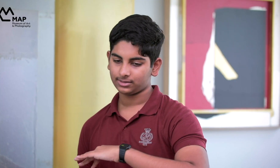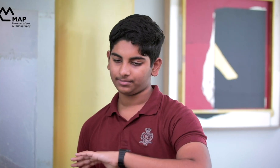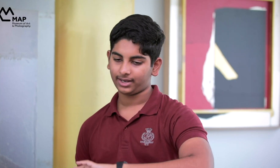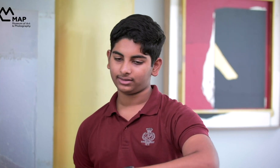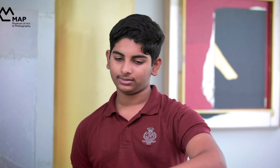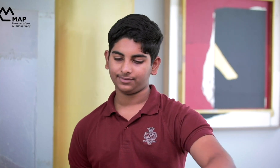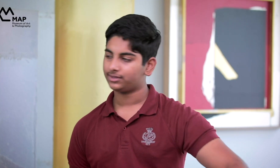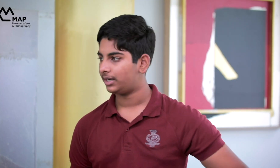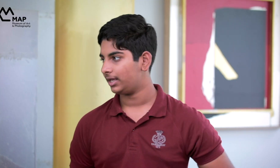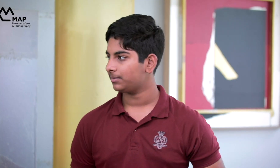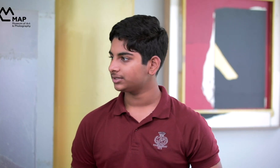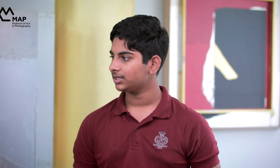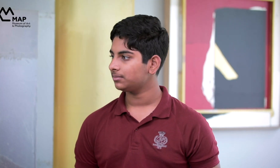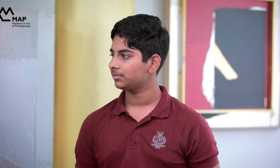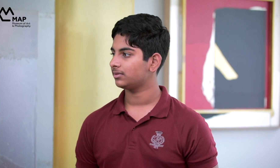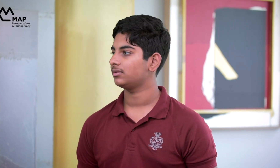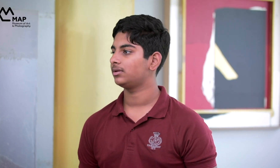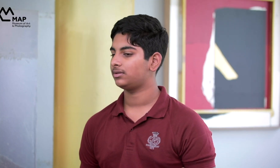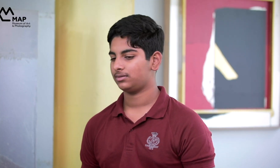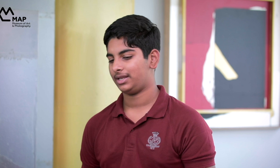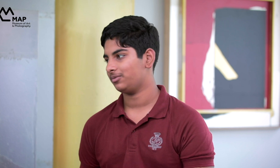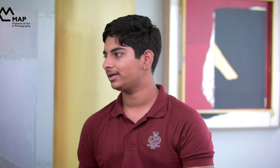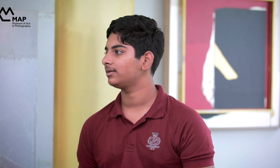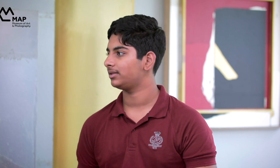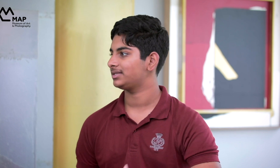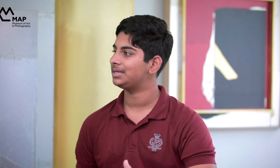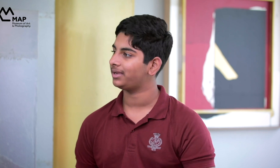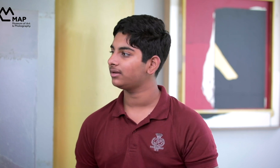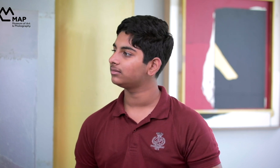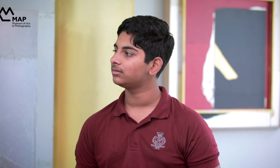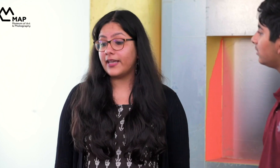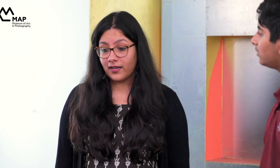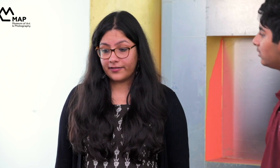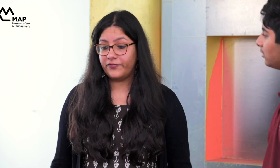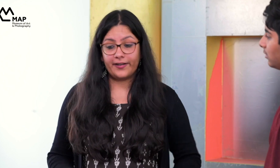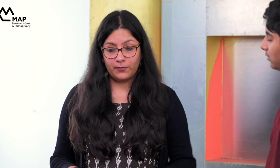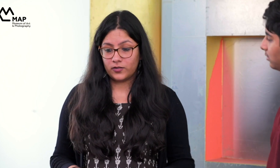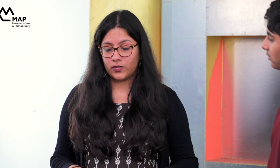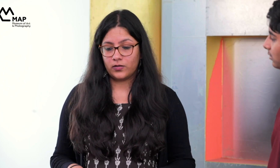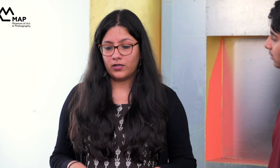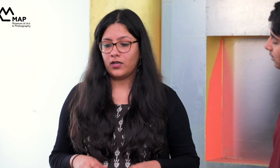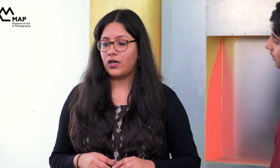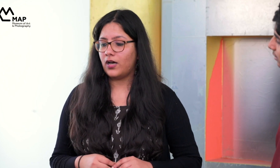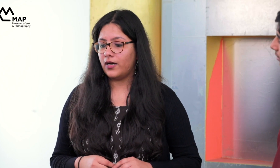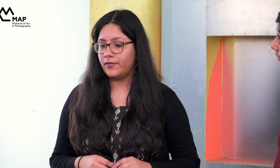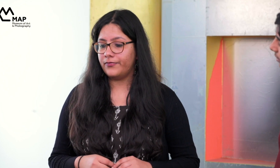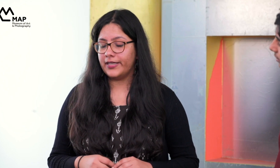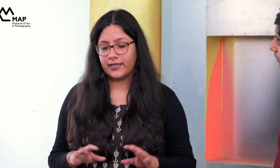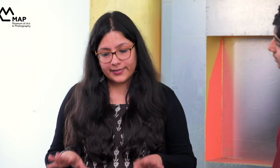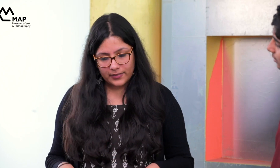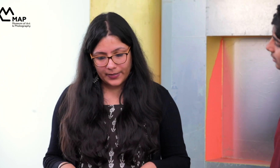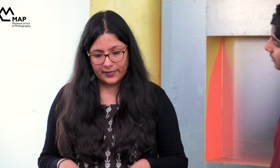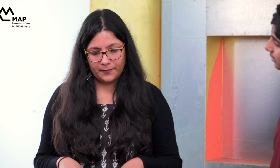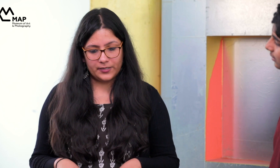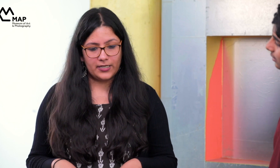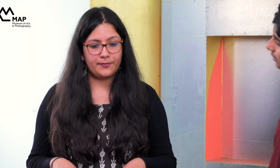Phulkaris made even today in Punjab or anywhere? Are they still made? Yeah, very much so. They